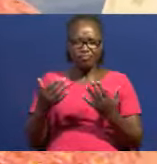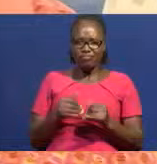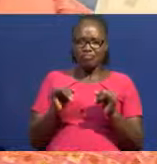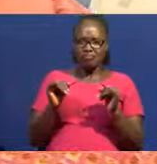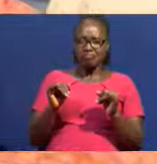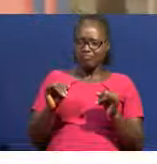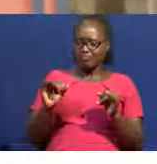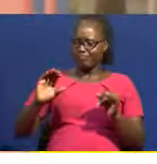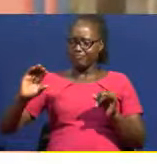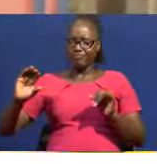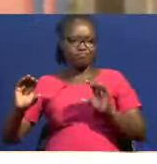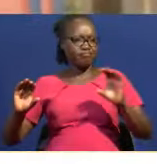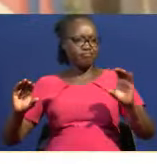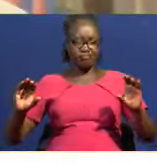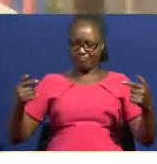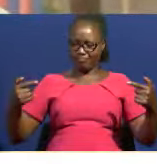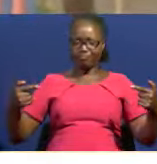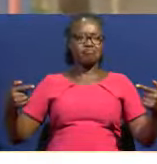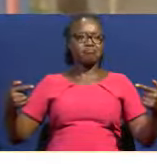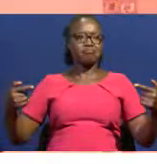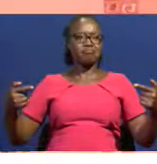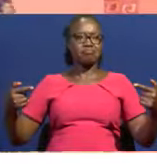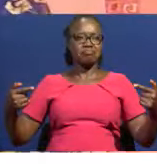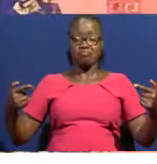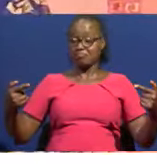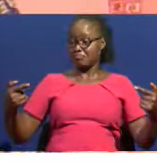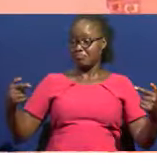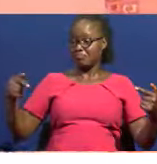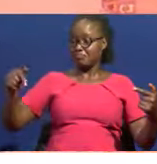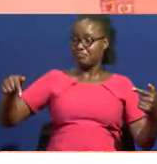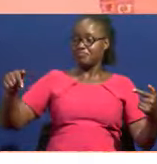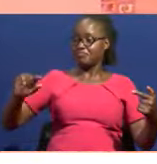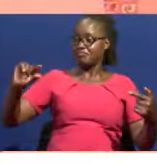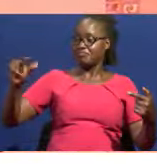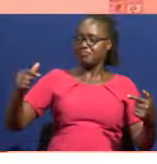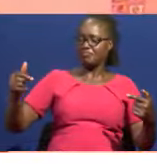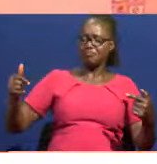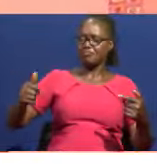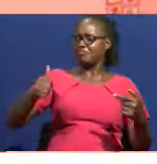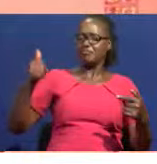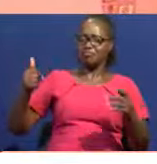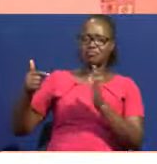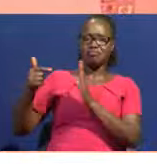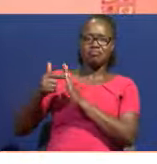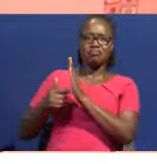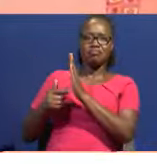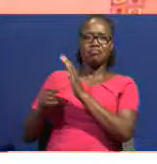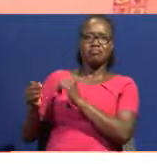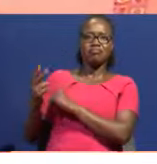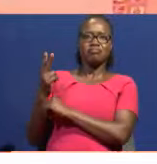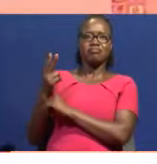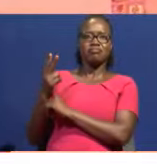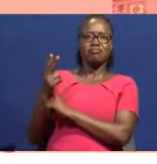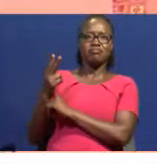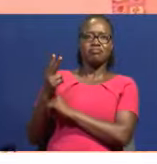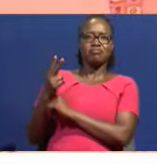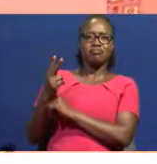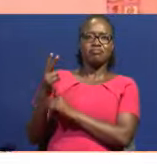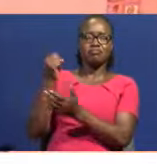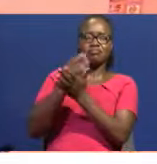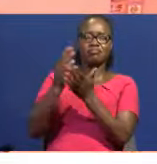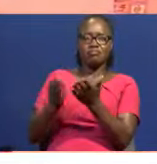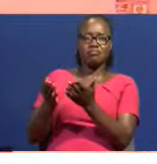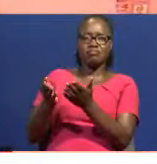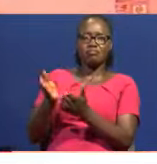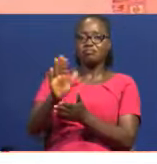to agree on those nominated to oversee the poll. We hereby reject the list of 12 returning officers and urge the